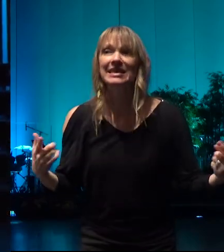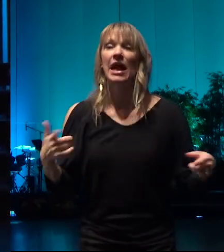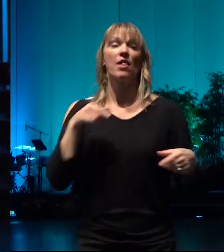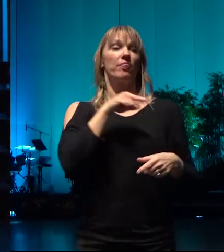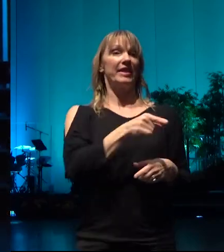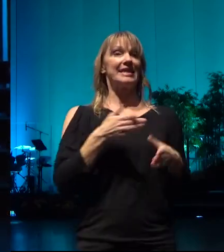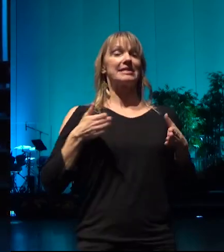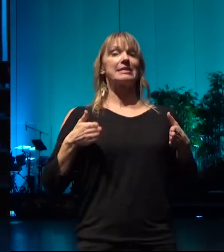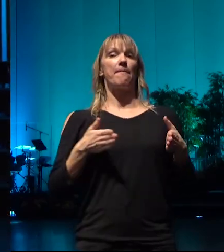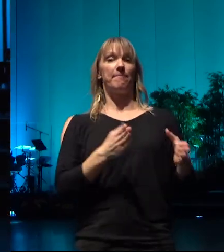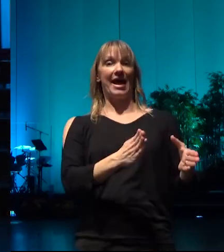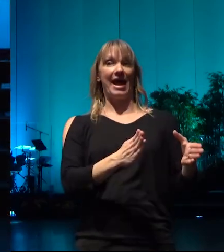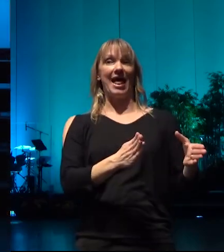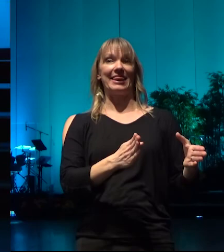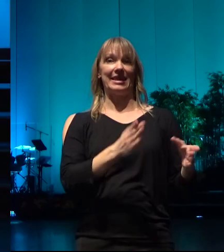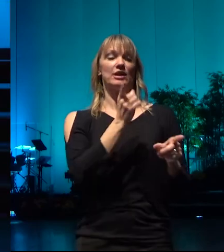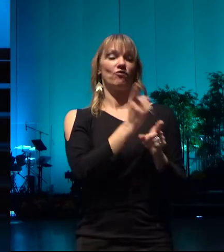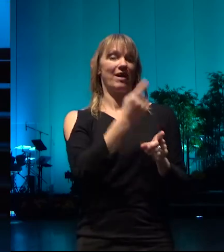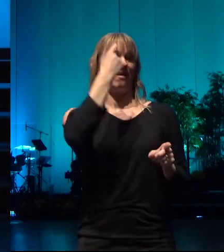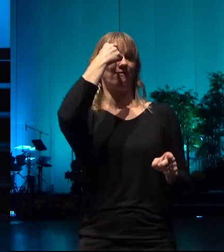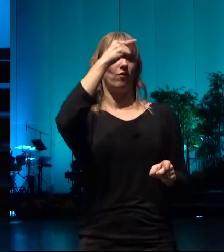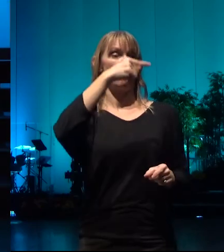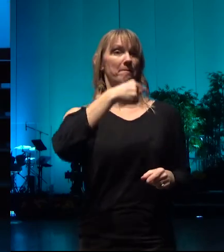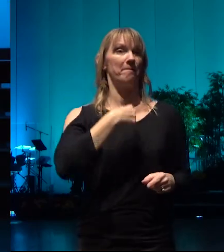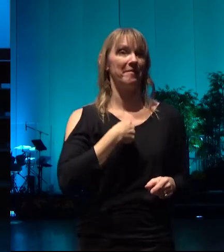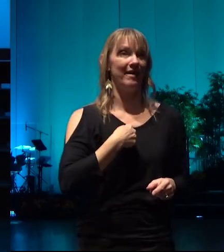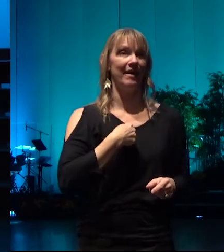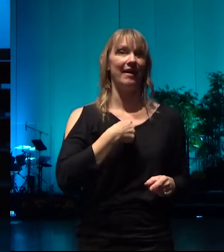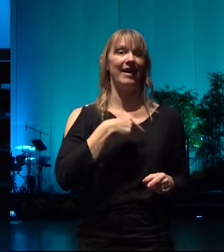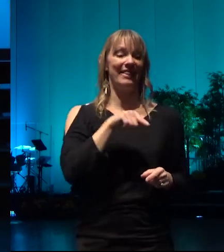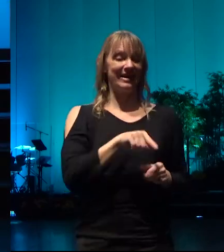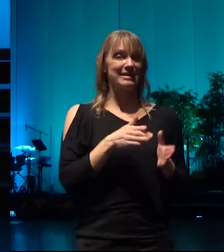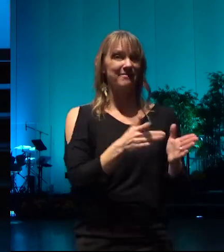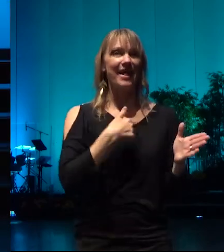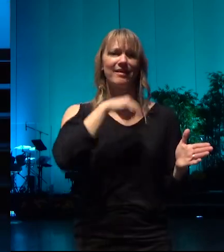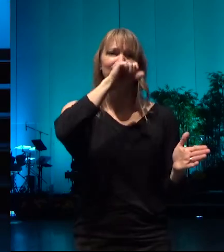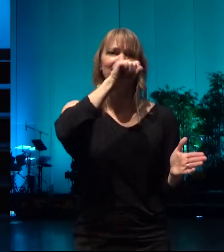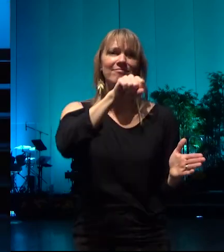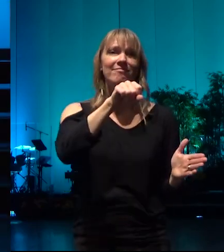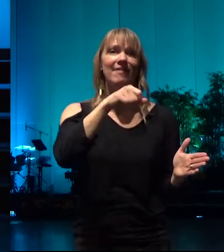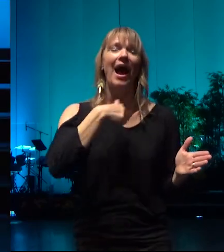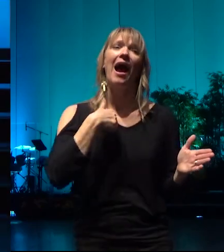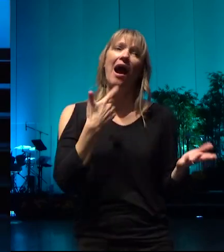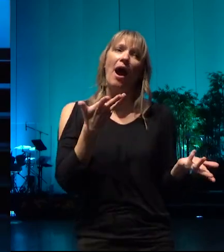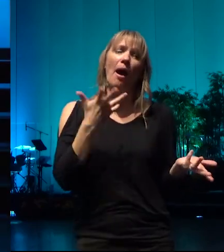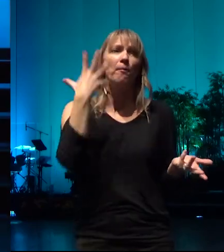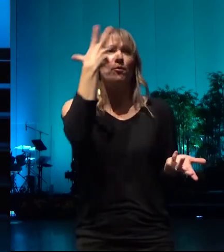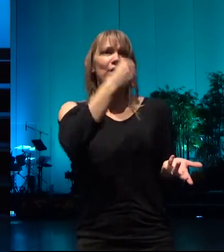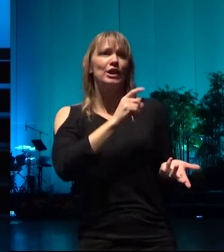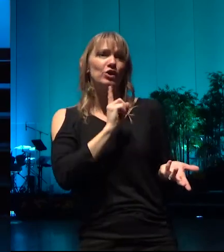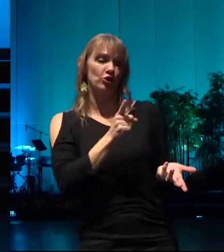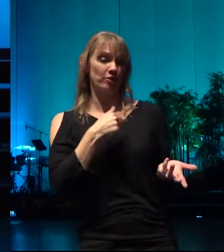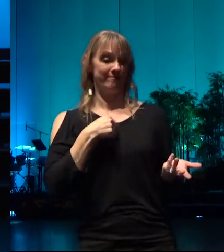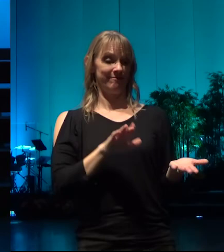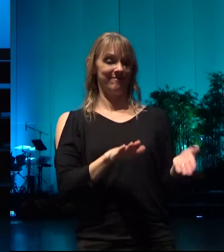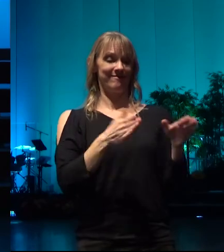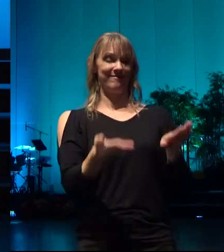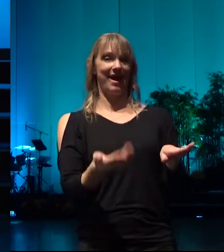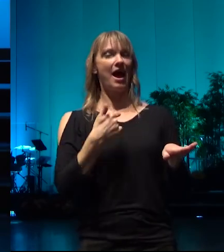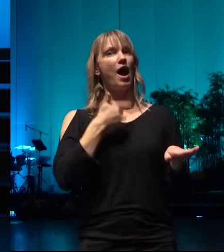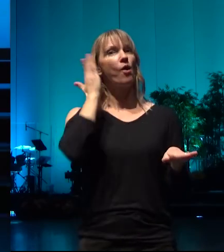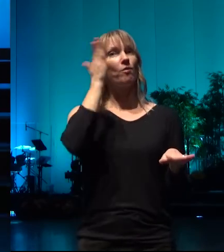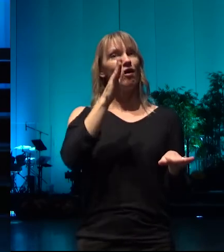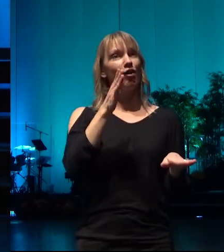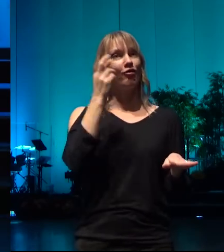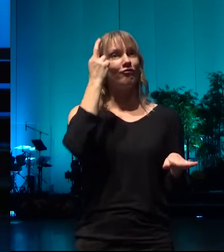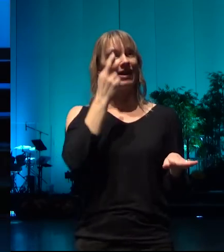opposite. It's this path is totally right for me. I love this path. And I am pretty sure that upon my